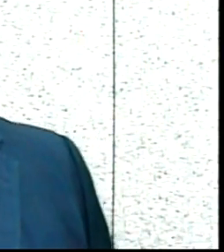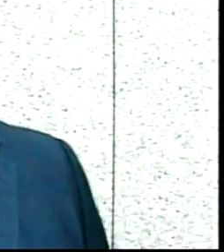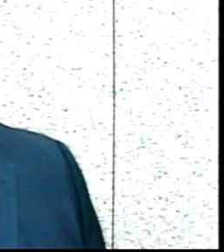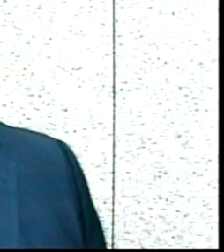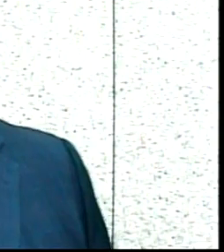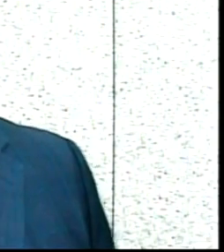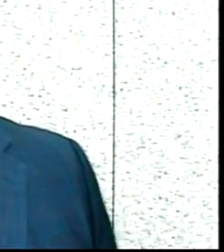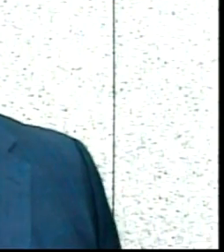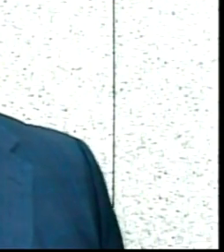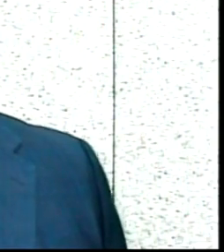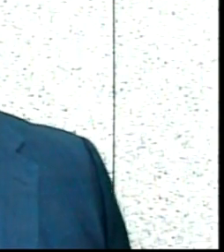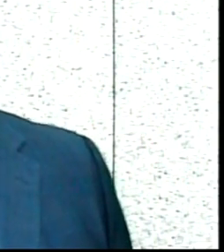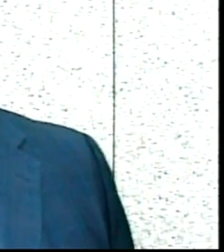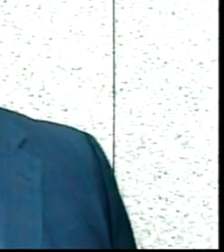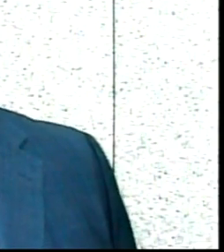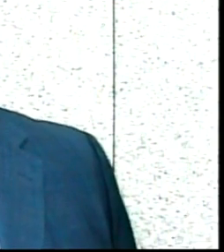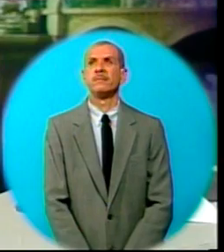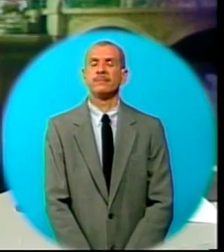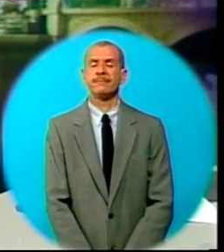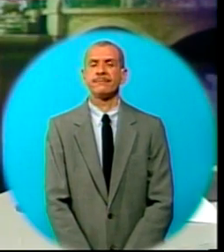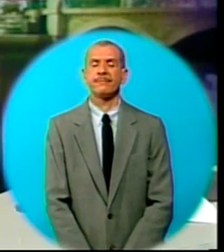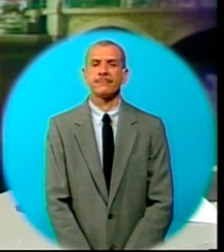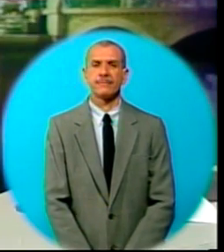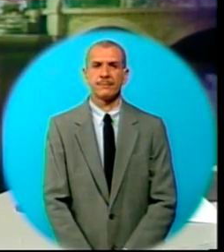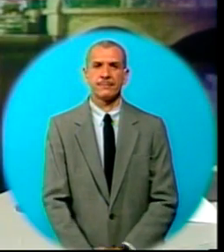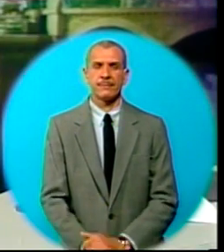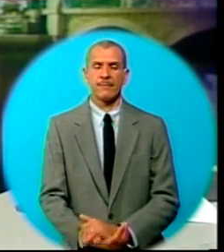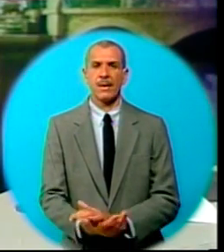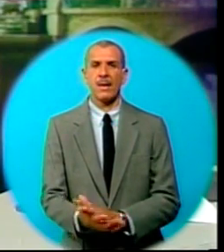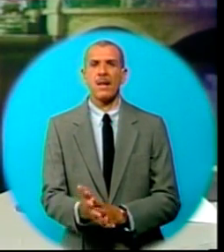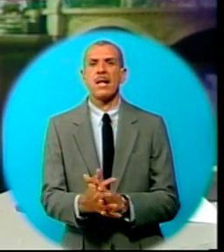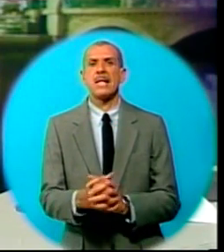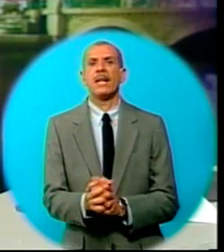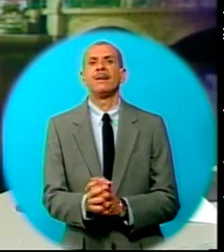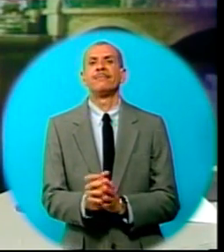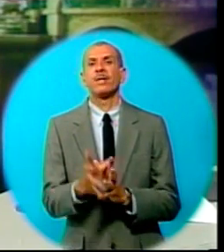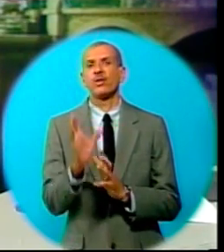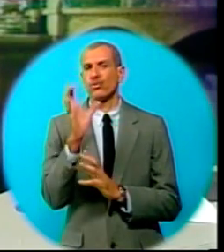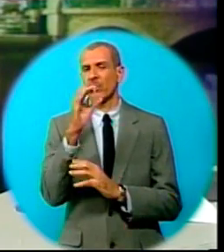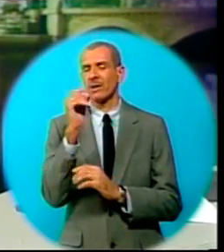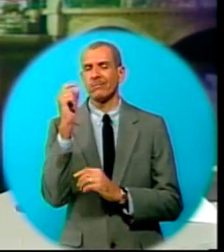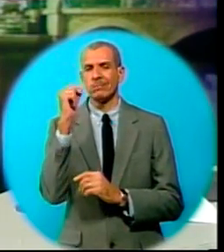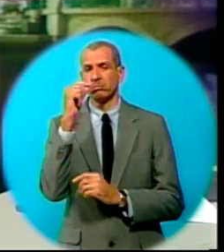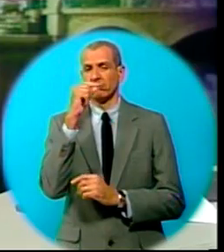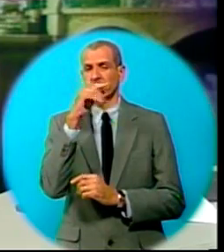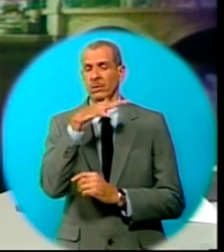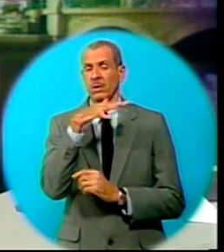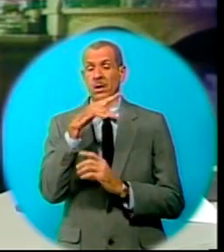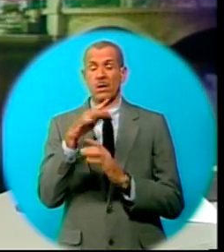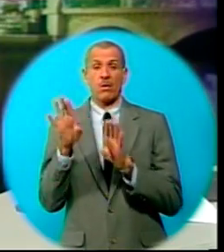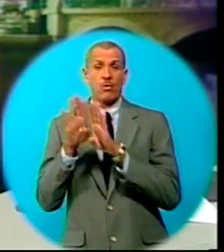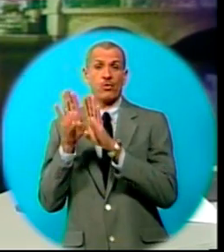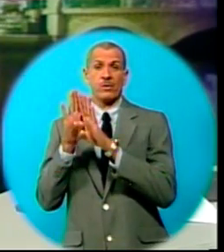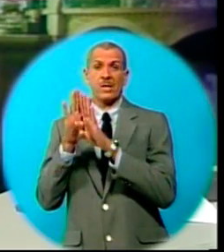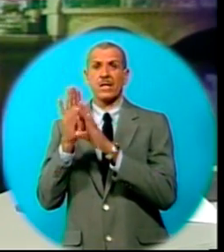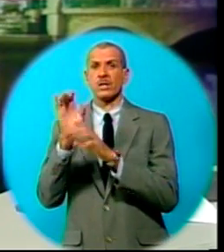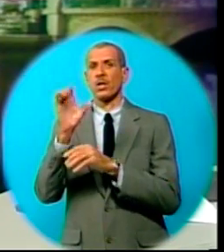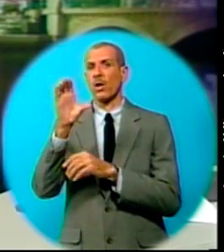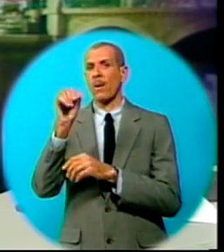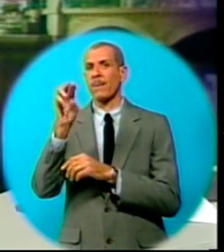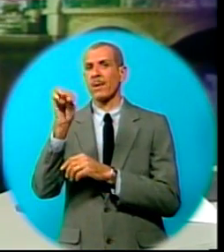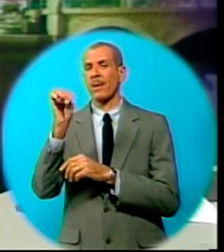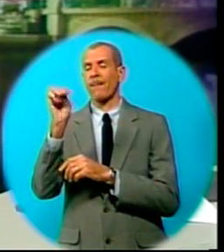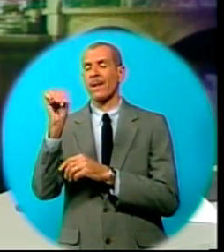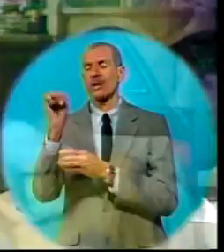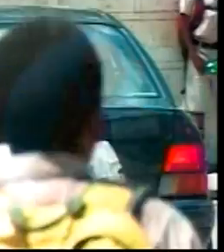College and also to UWI. Oh, well, a strange order forced the closure of Combermere School today. The school has